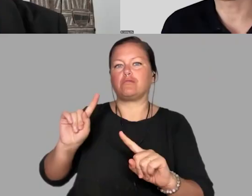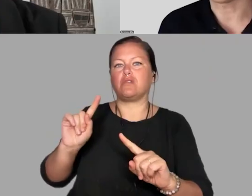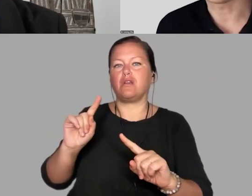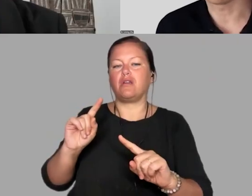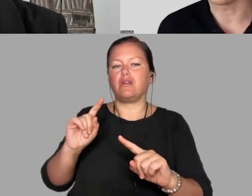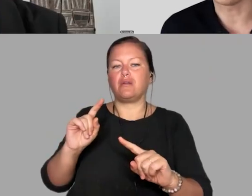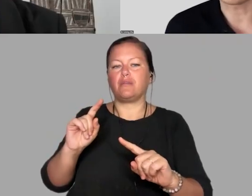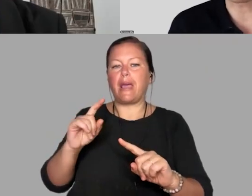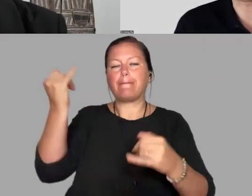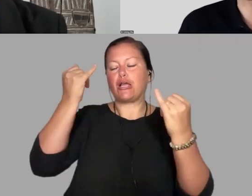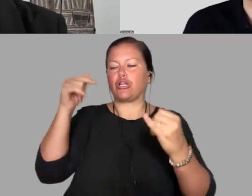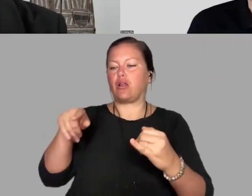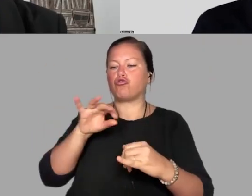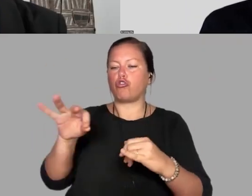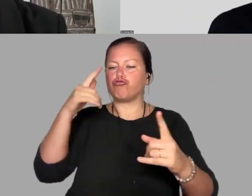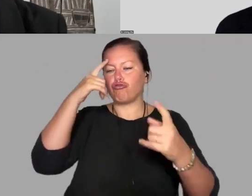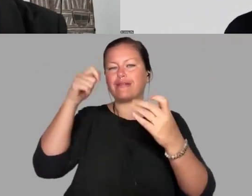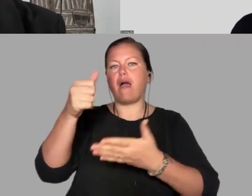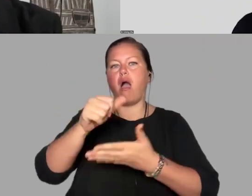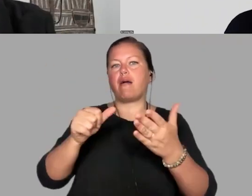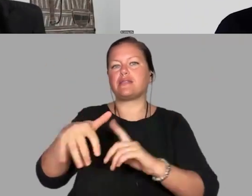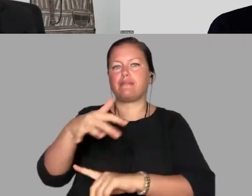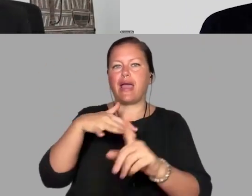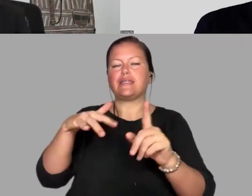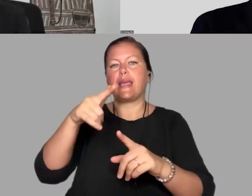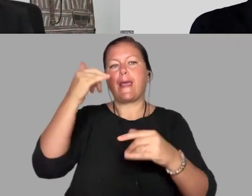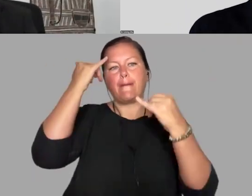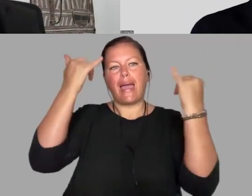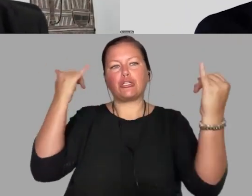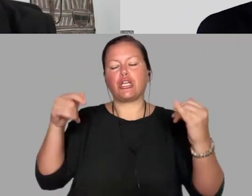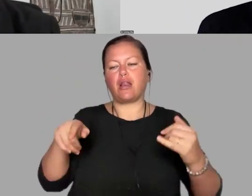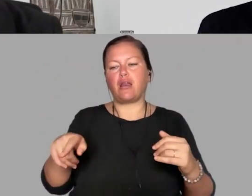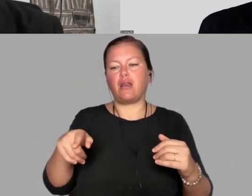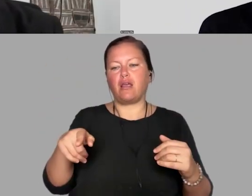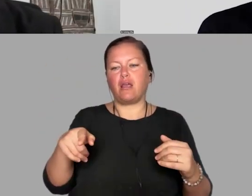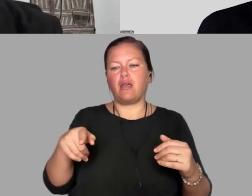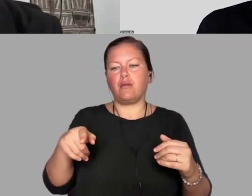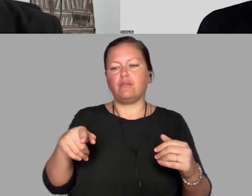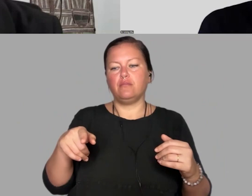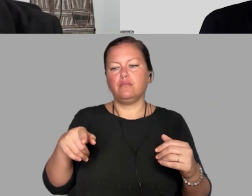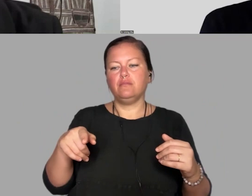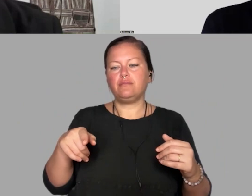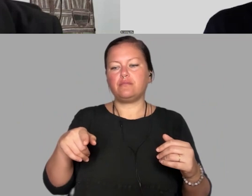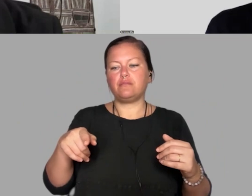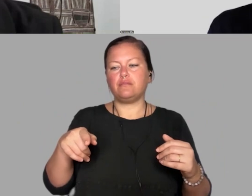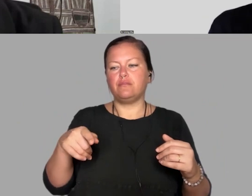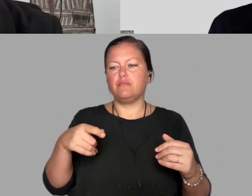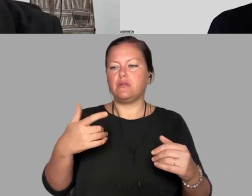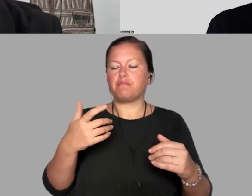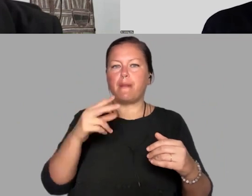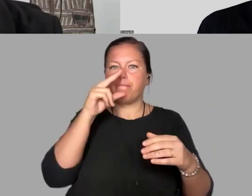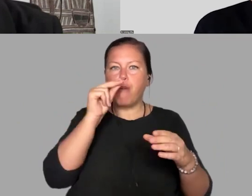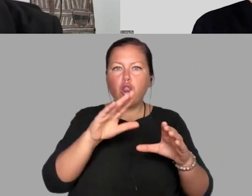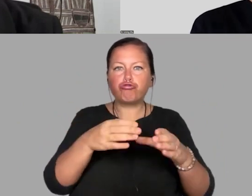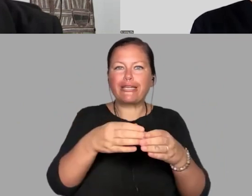art space, but let's imagine uh, you you you have a certain minority groups data